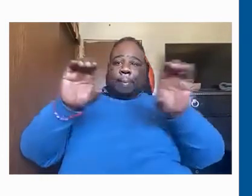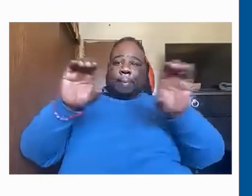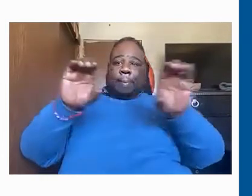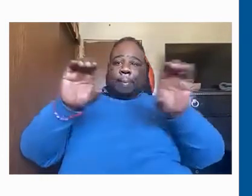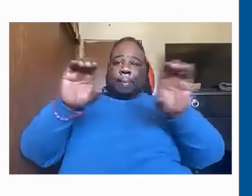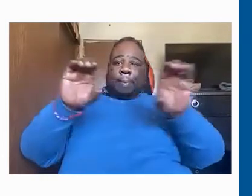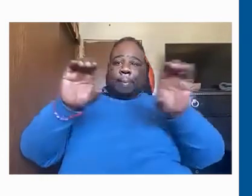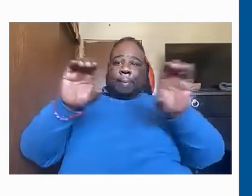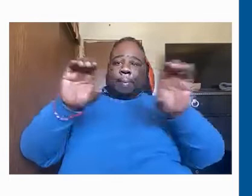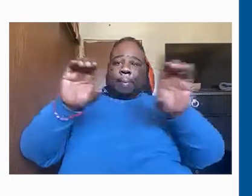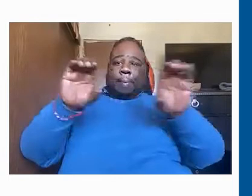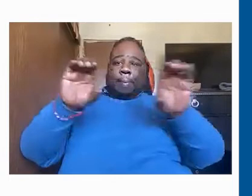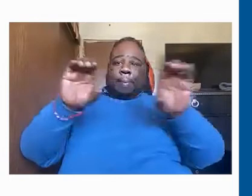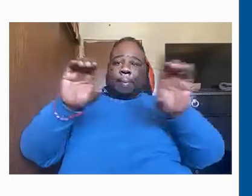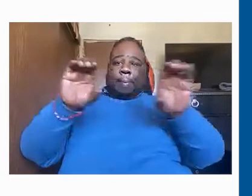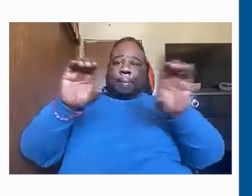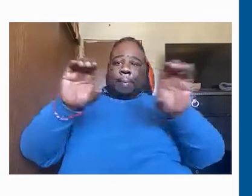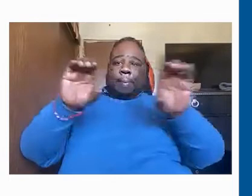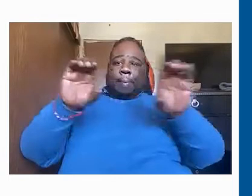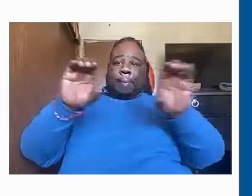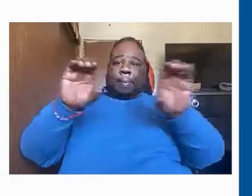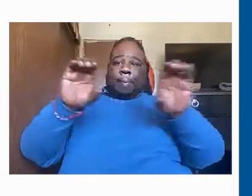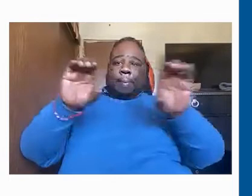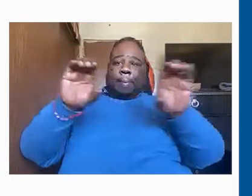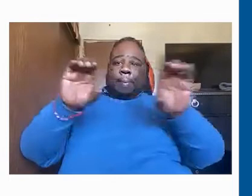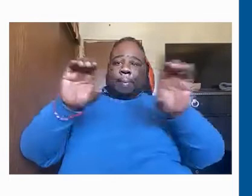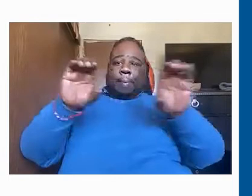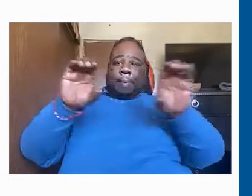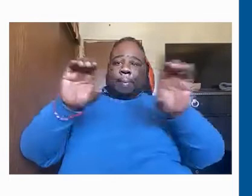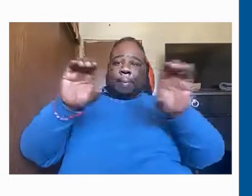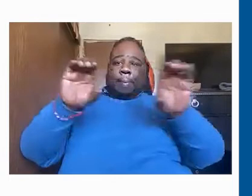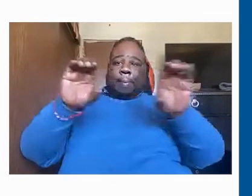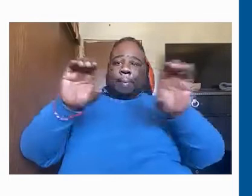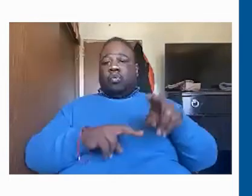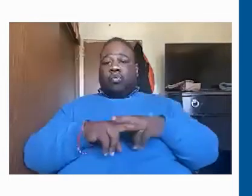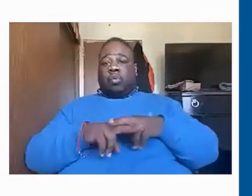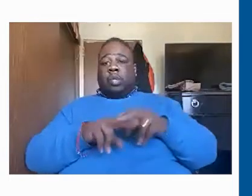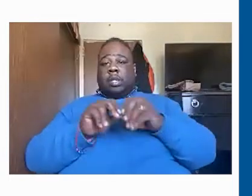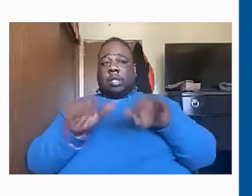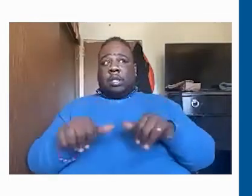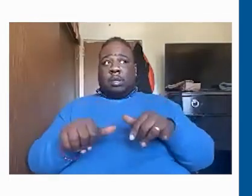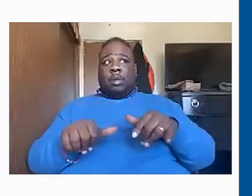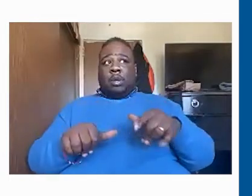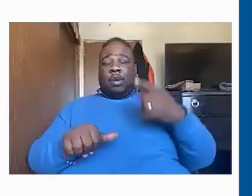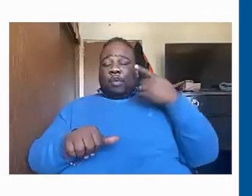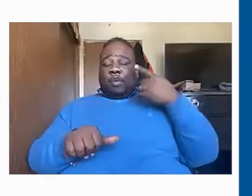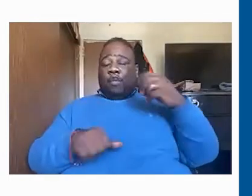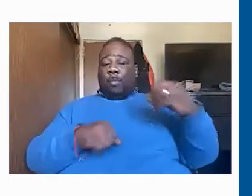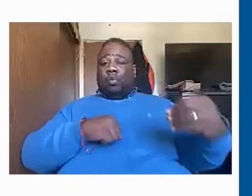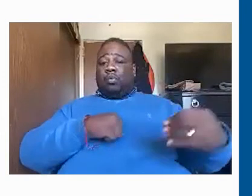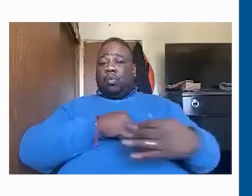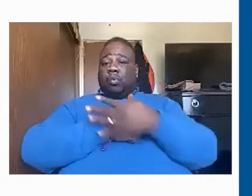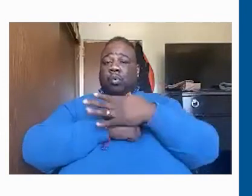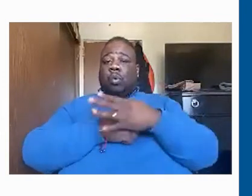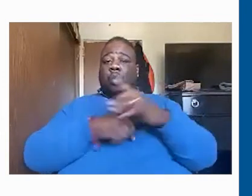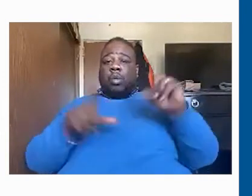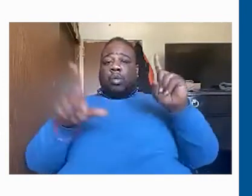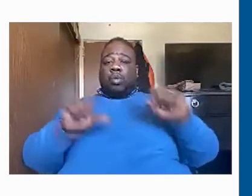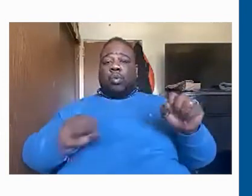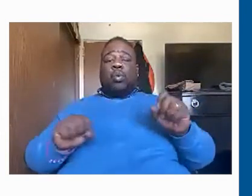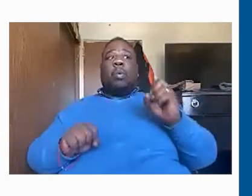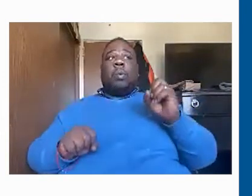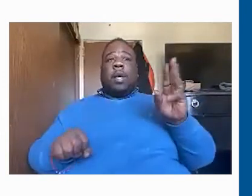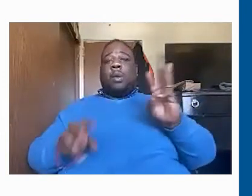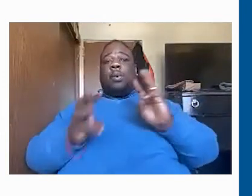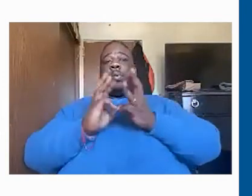before, the transit system does for coastal storms and also for winter weather can shut down. So it's really important to have that backup plan of